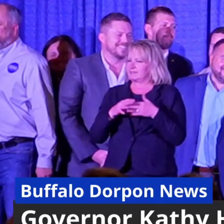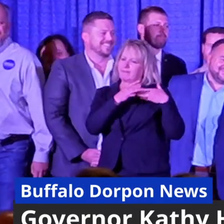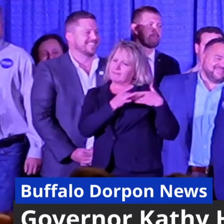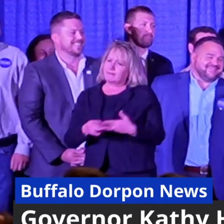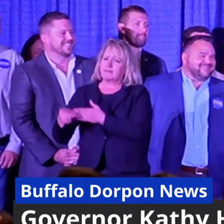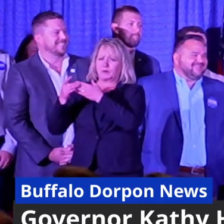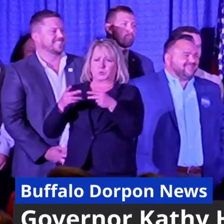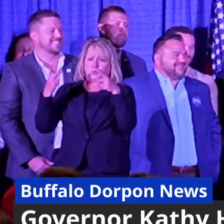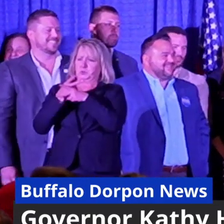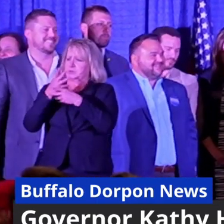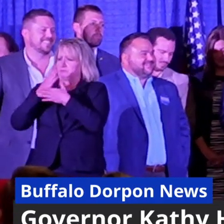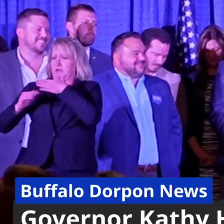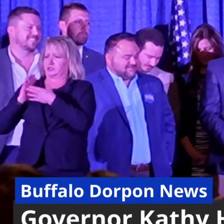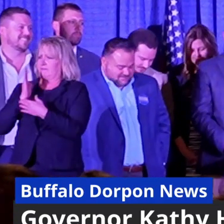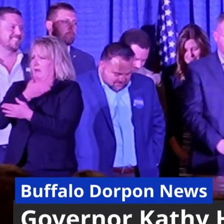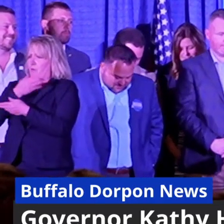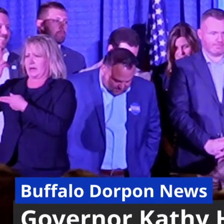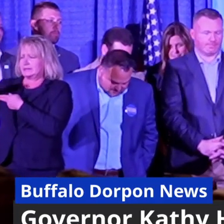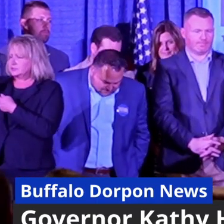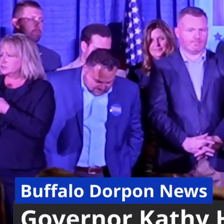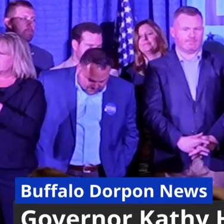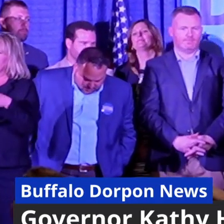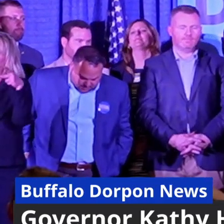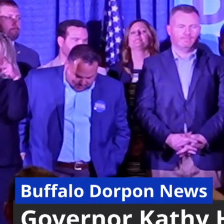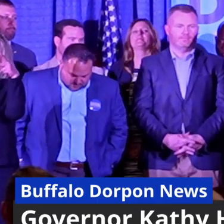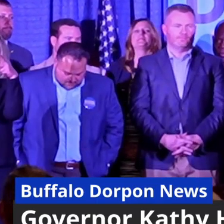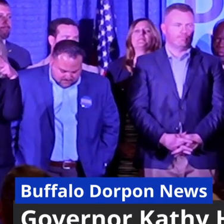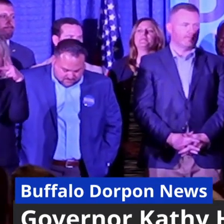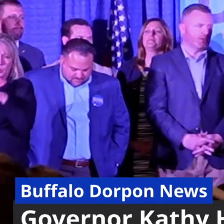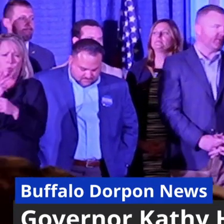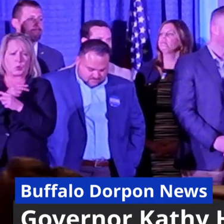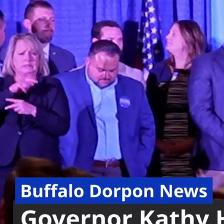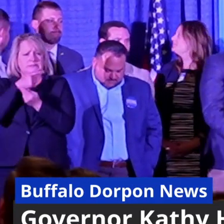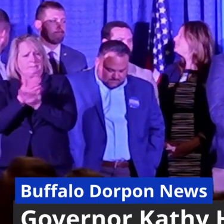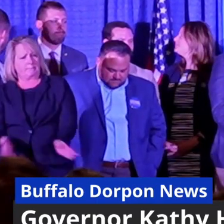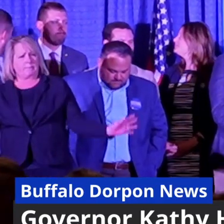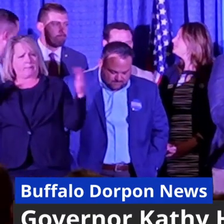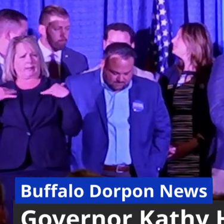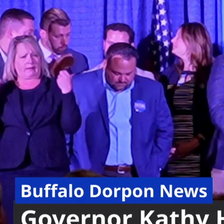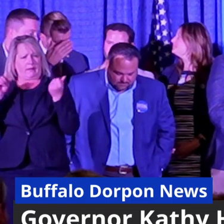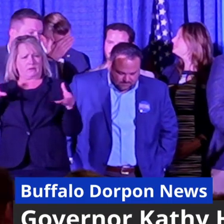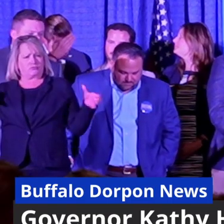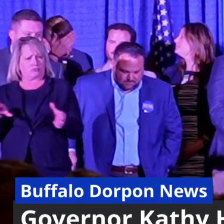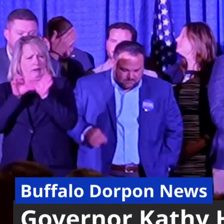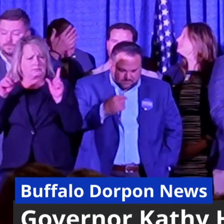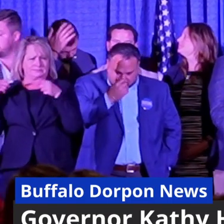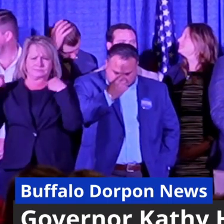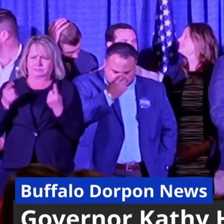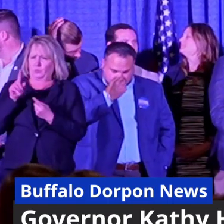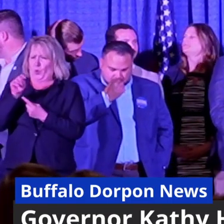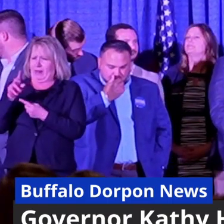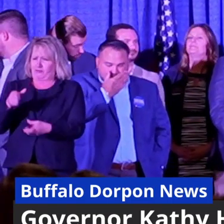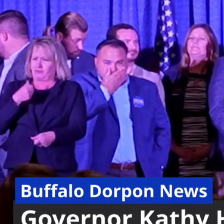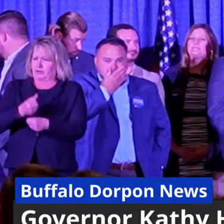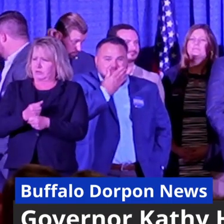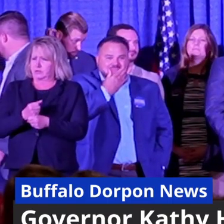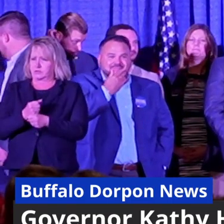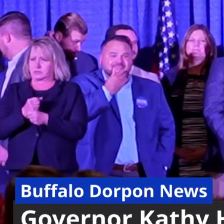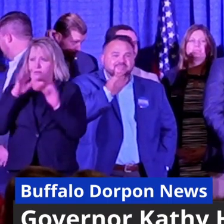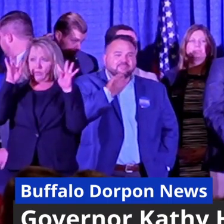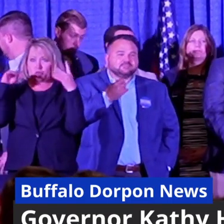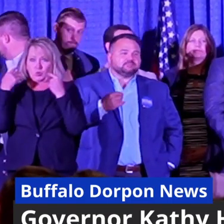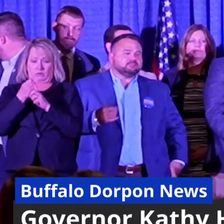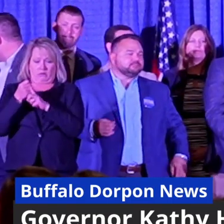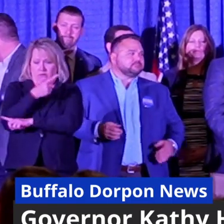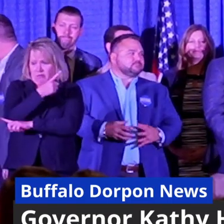Storms in our history and through the worst public health crisis in a century. He's endured attacks from the lunatic